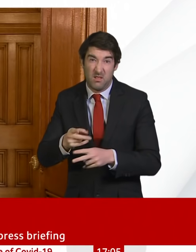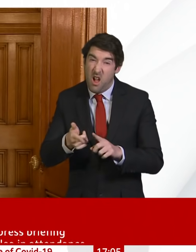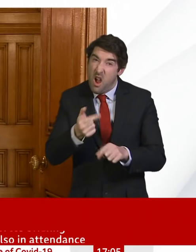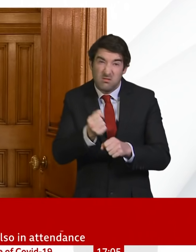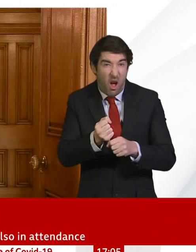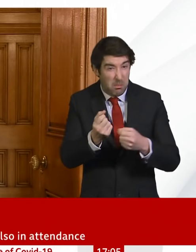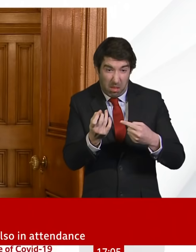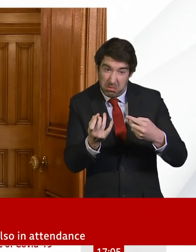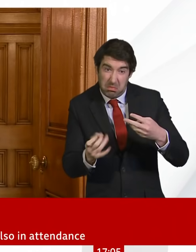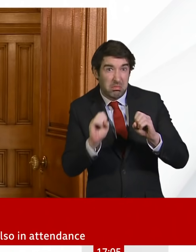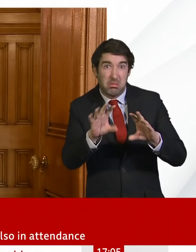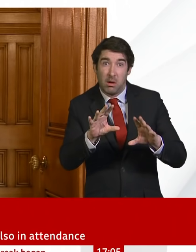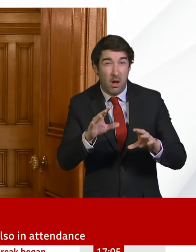work.